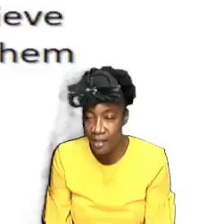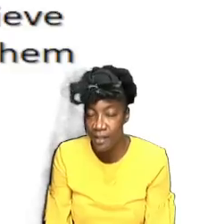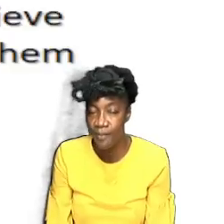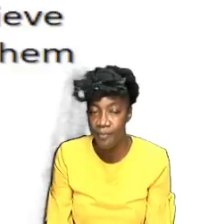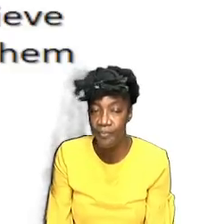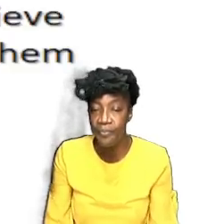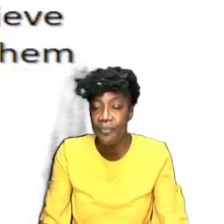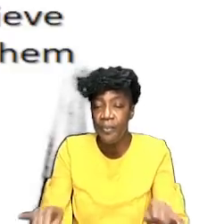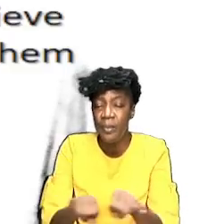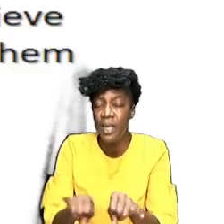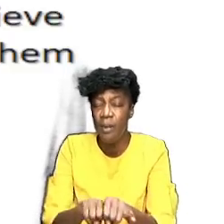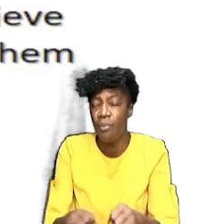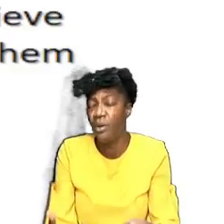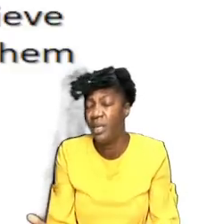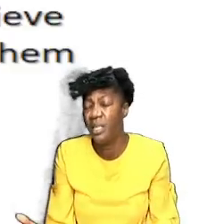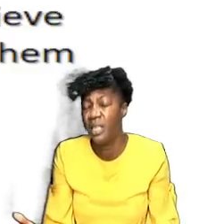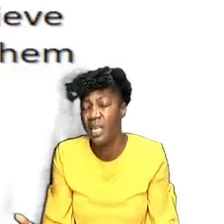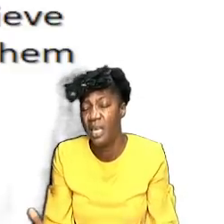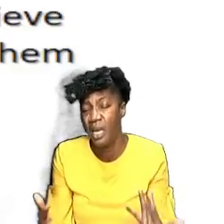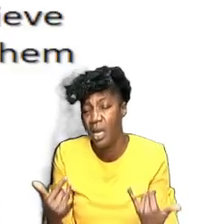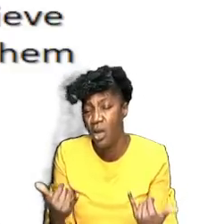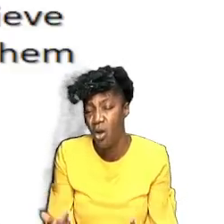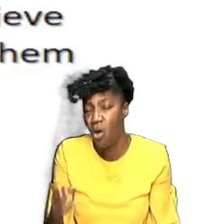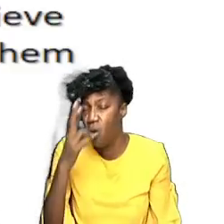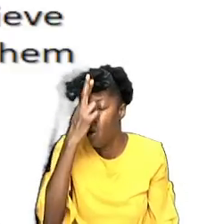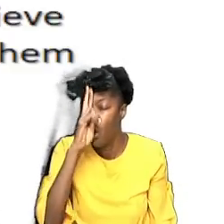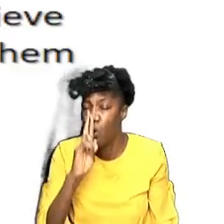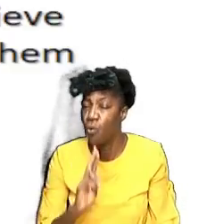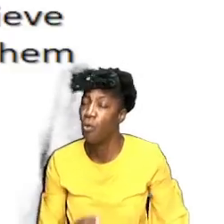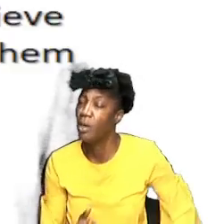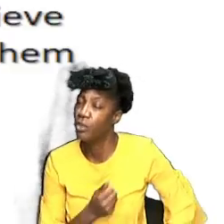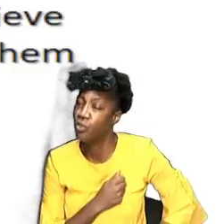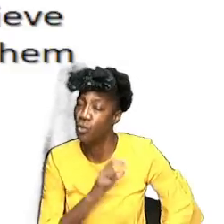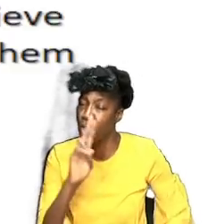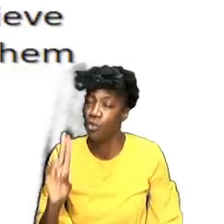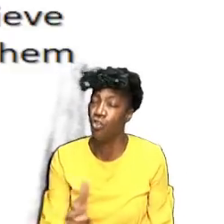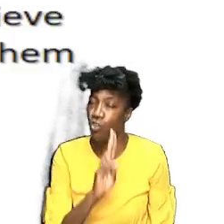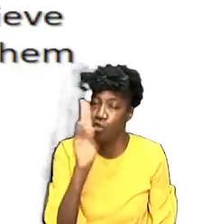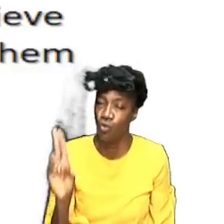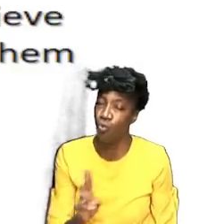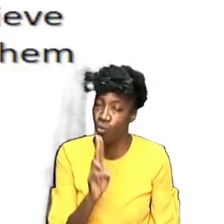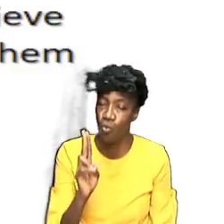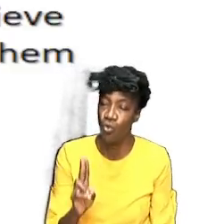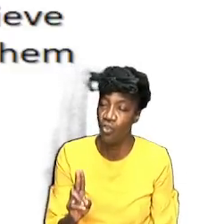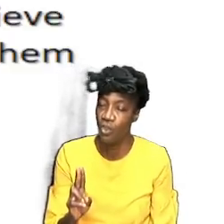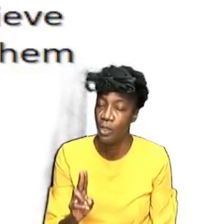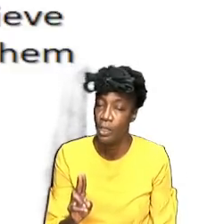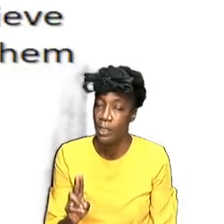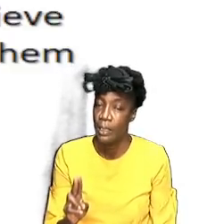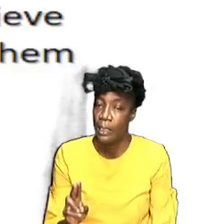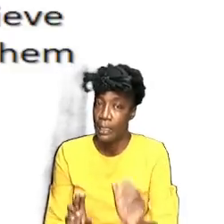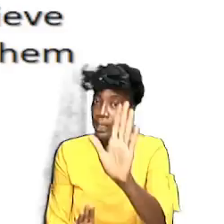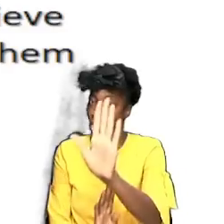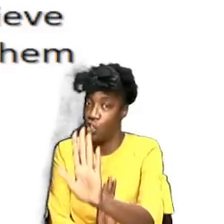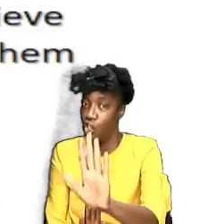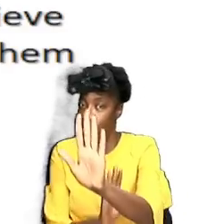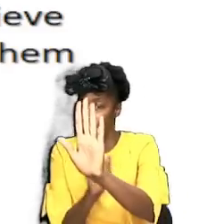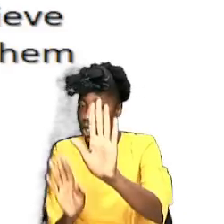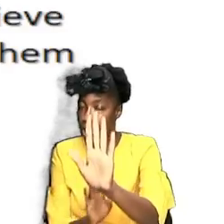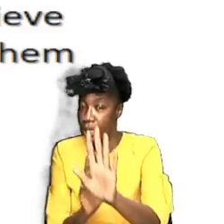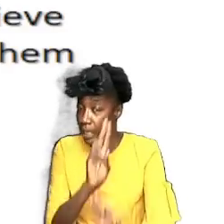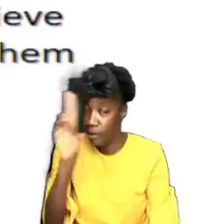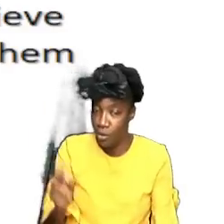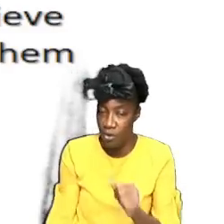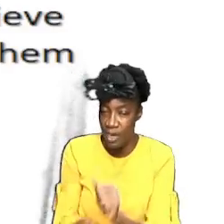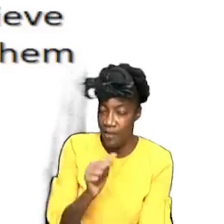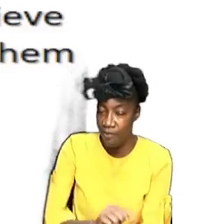it relates to the shield is how the Roman soldiers used the shield. It is said that when they usually fight, they would stand in a